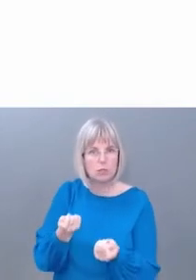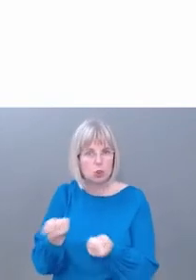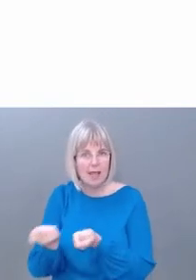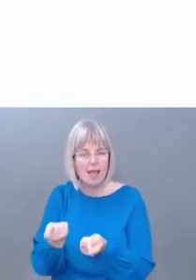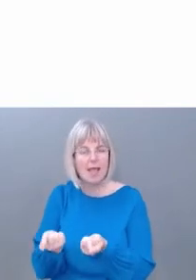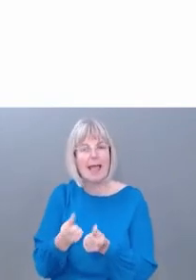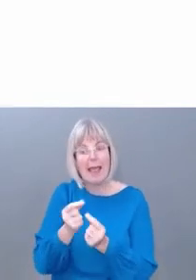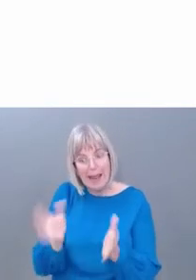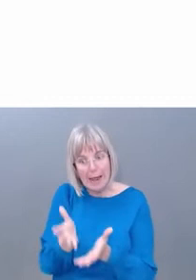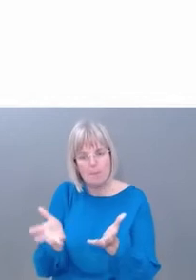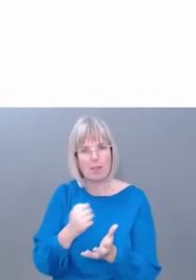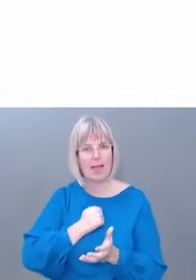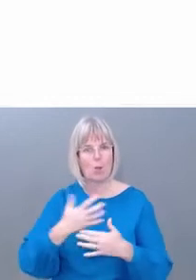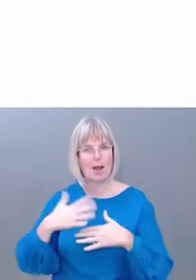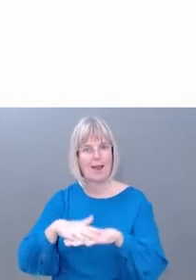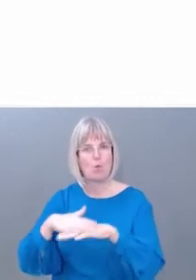that.